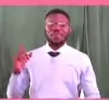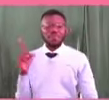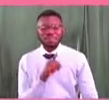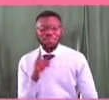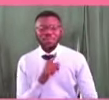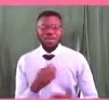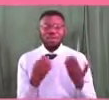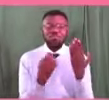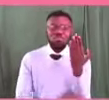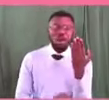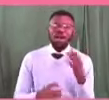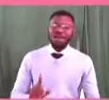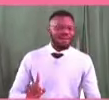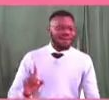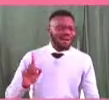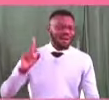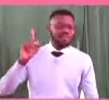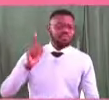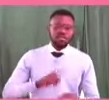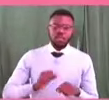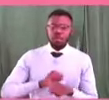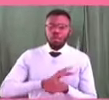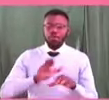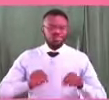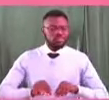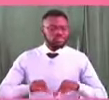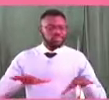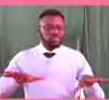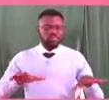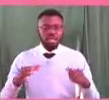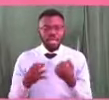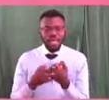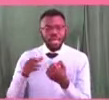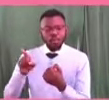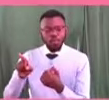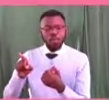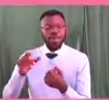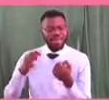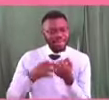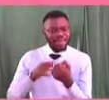peaked during the COVID pandemic, reaching 8.9 million people.